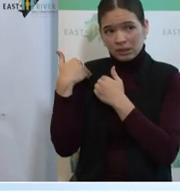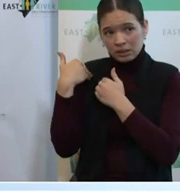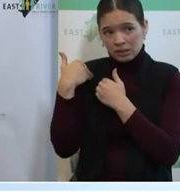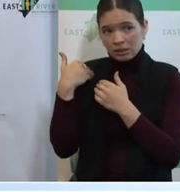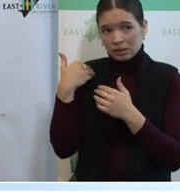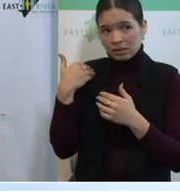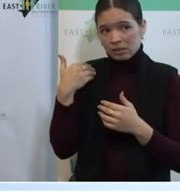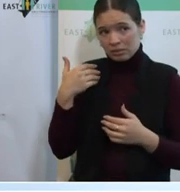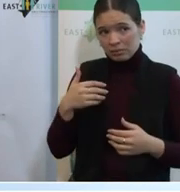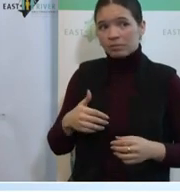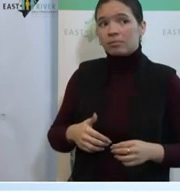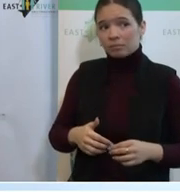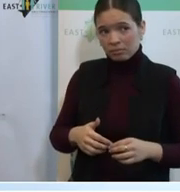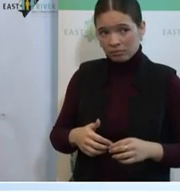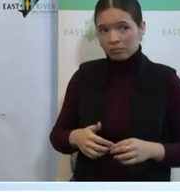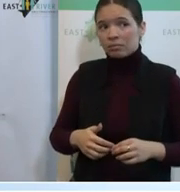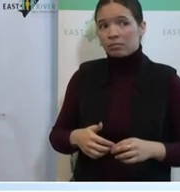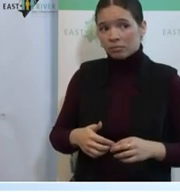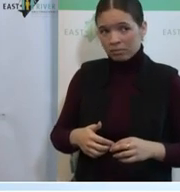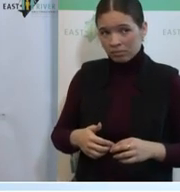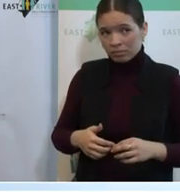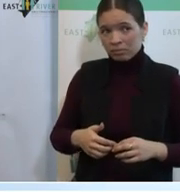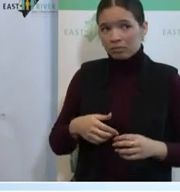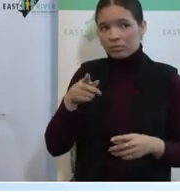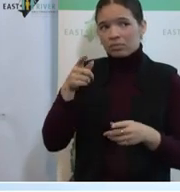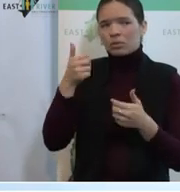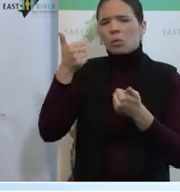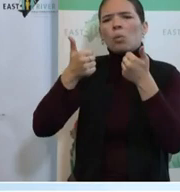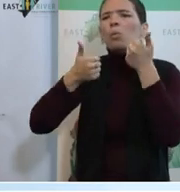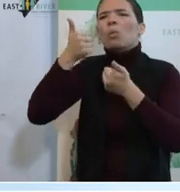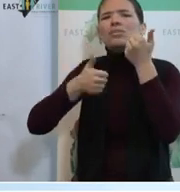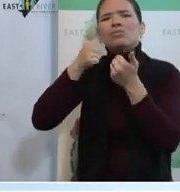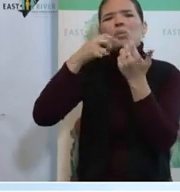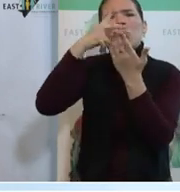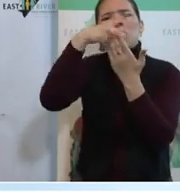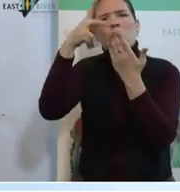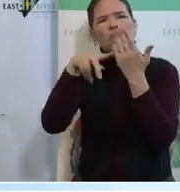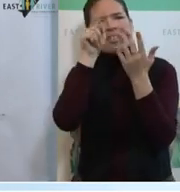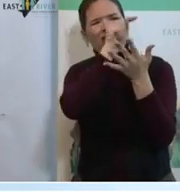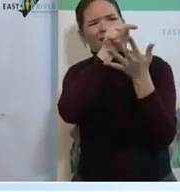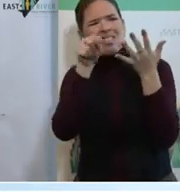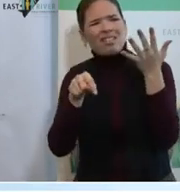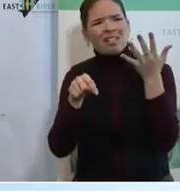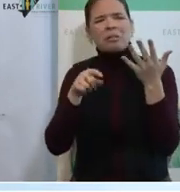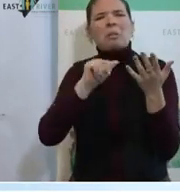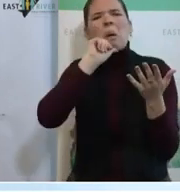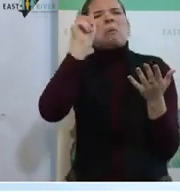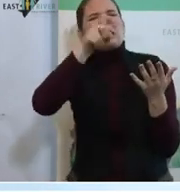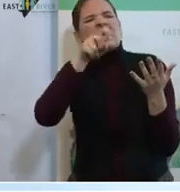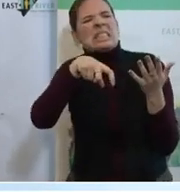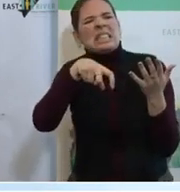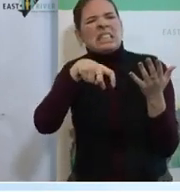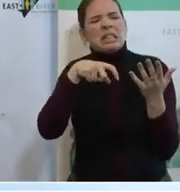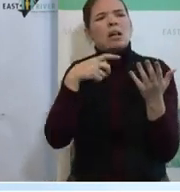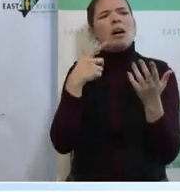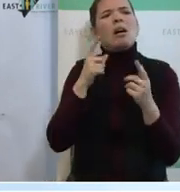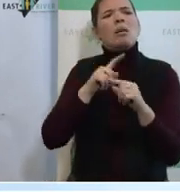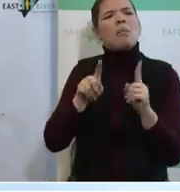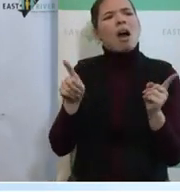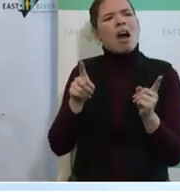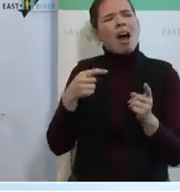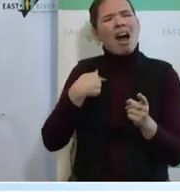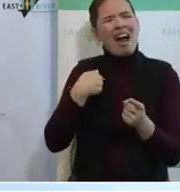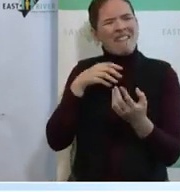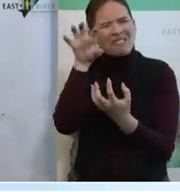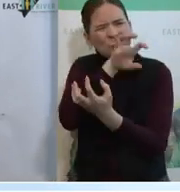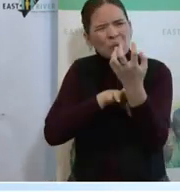How do we know which programs that we do not need unnecessarily? Because I have an issue with DPR